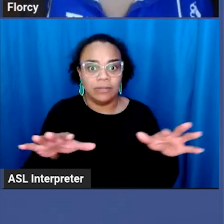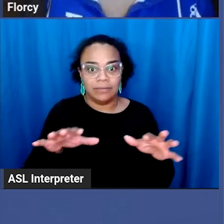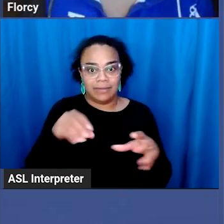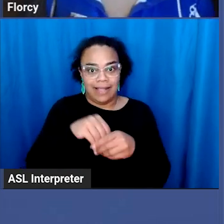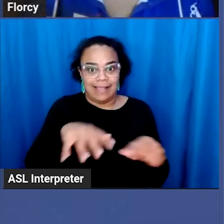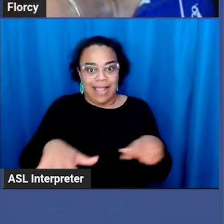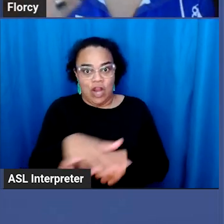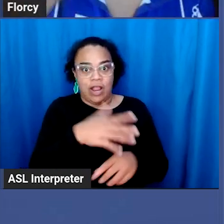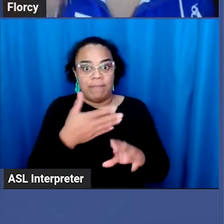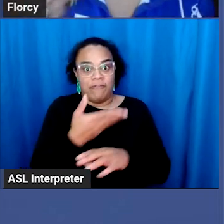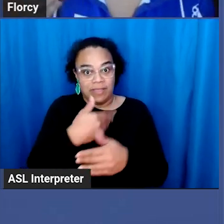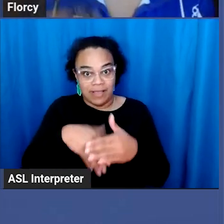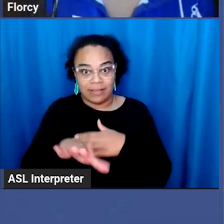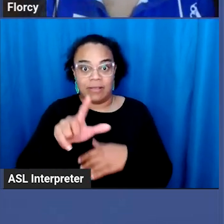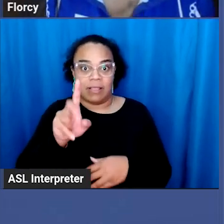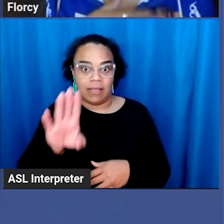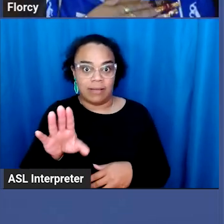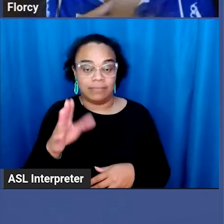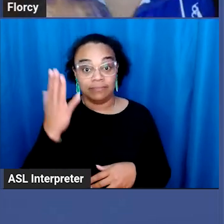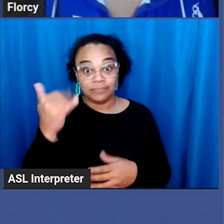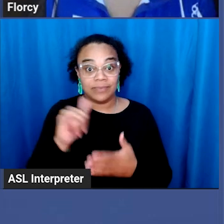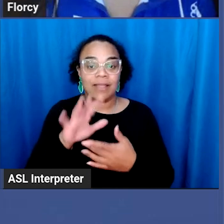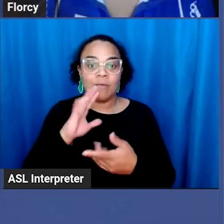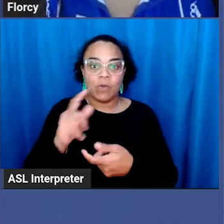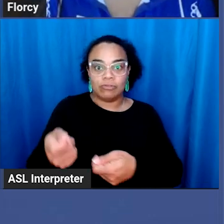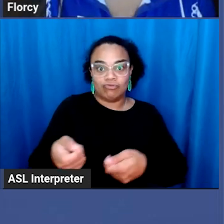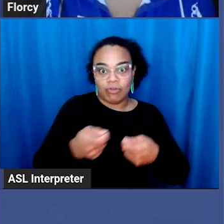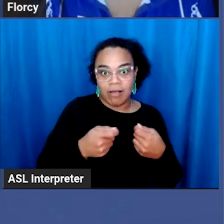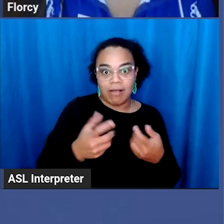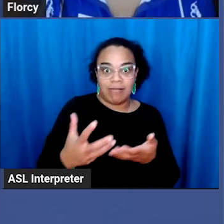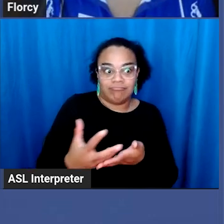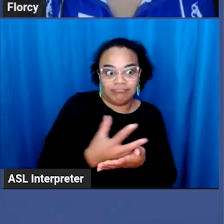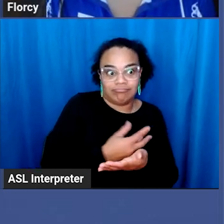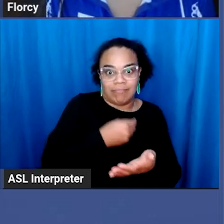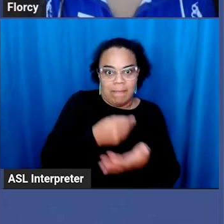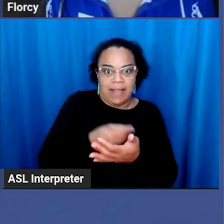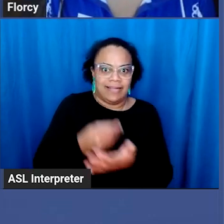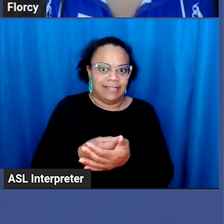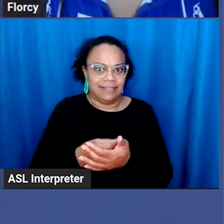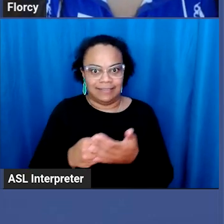Like that is something that like is going to draw in money the first of the month all the time.